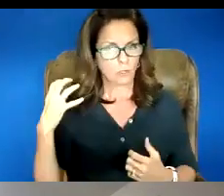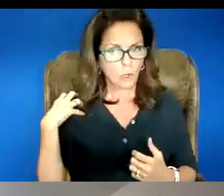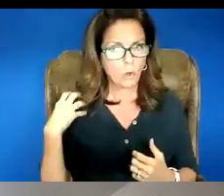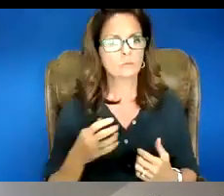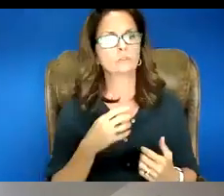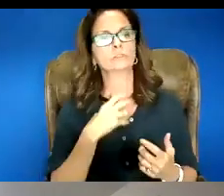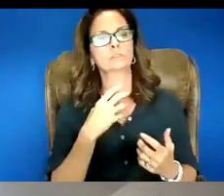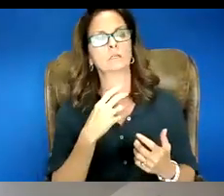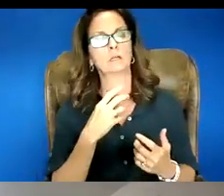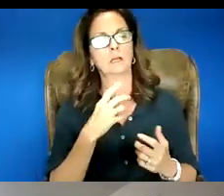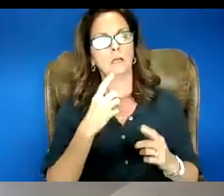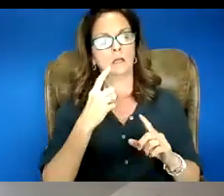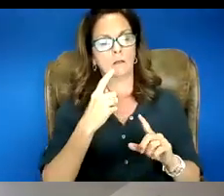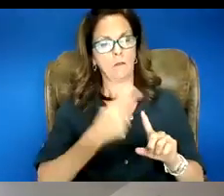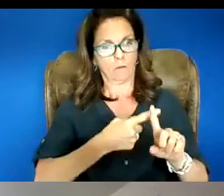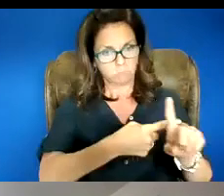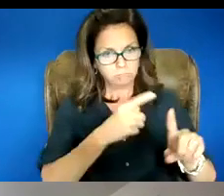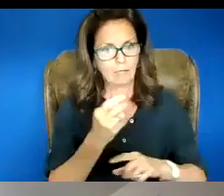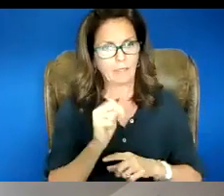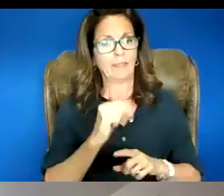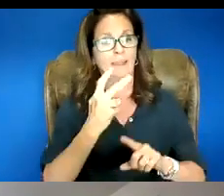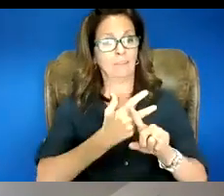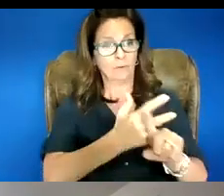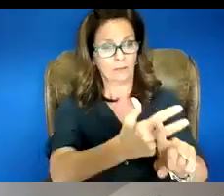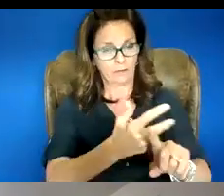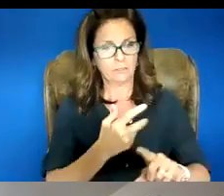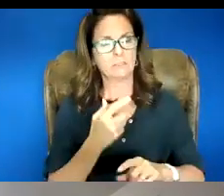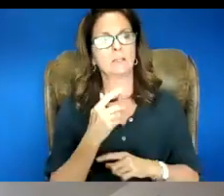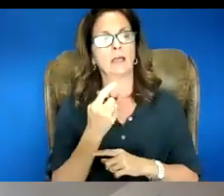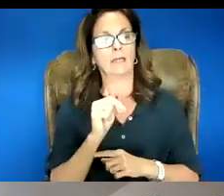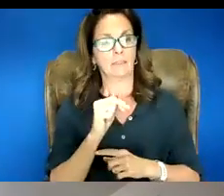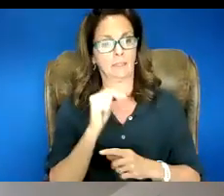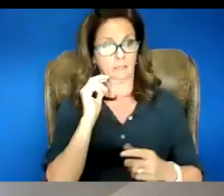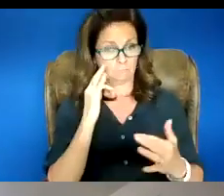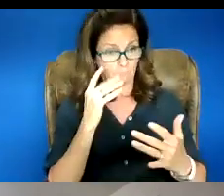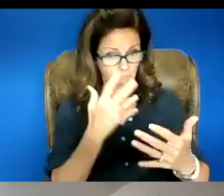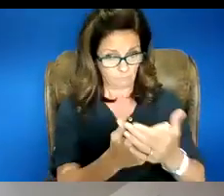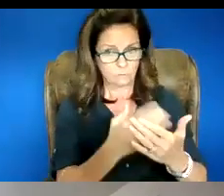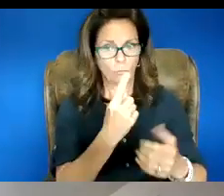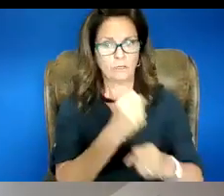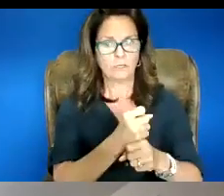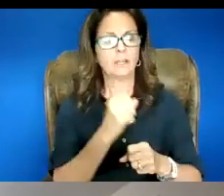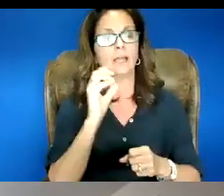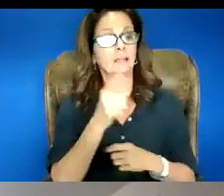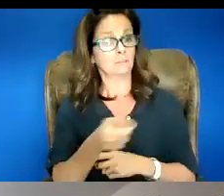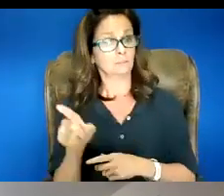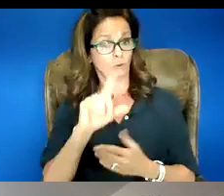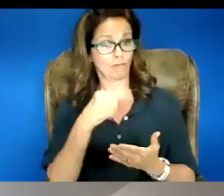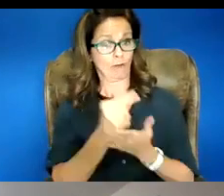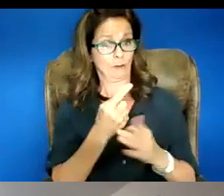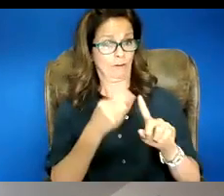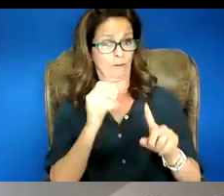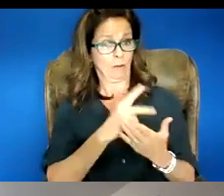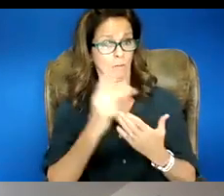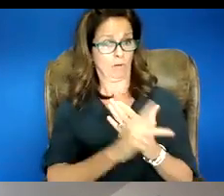3 months until you reach the year. Then you'll graduate from the program. Hopefully you'll be successful. I'm sure you